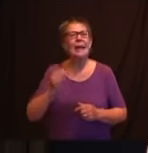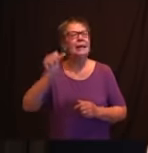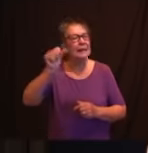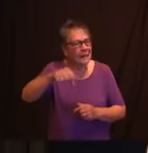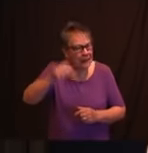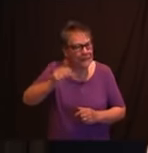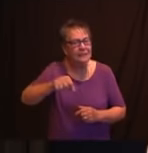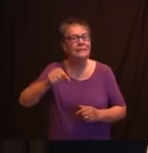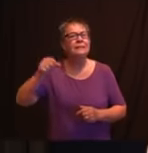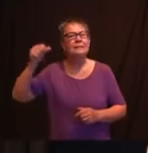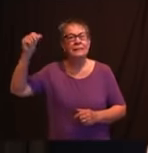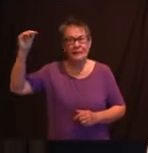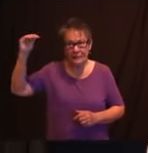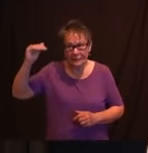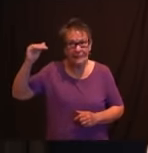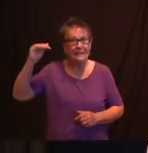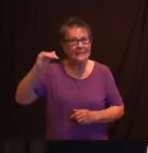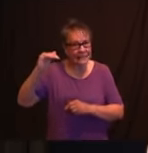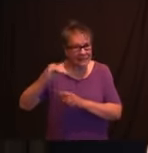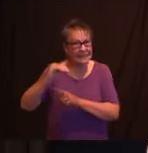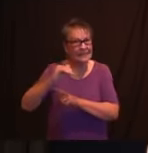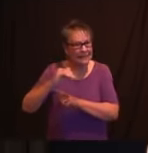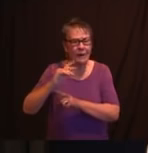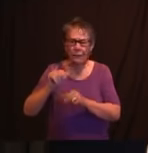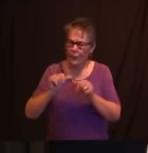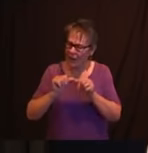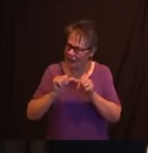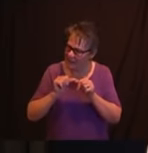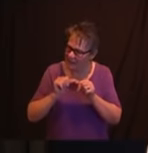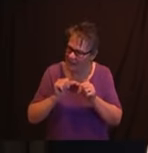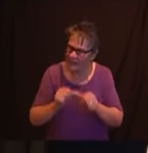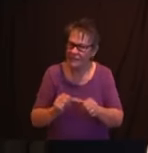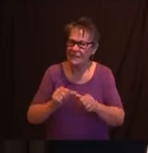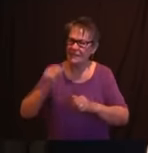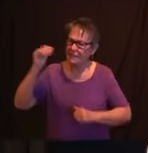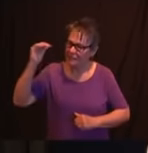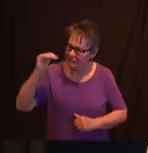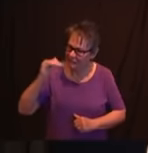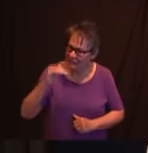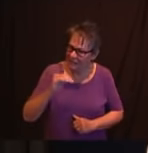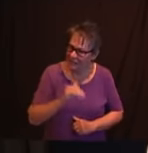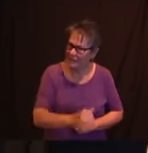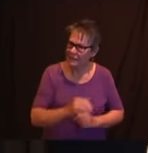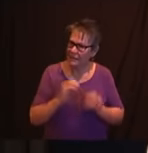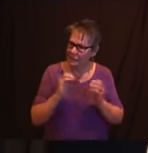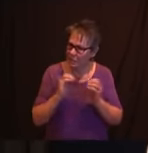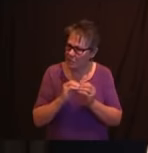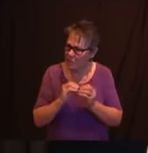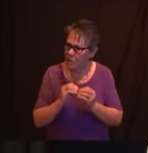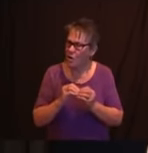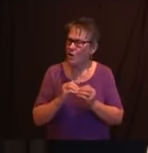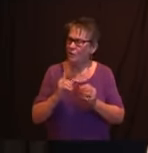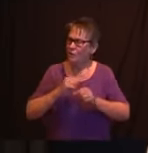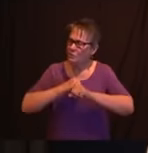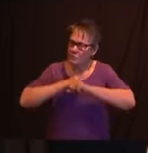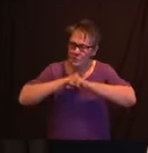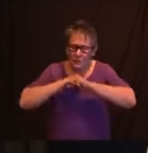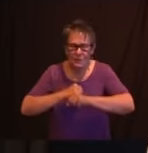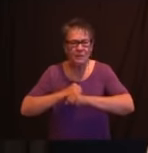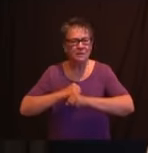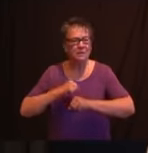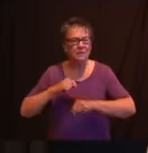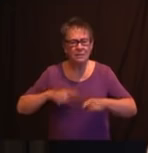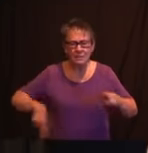people. Here it means not only reopening our state, but doing it in a conscientious way. And in our